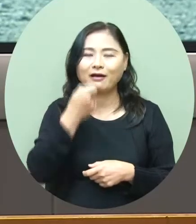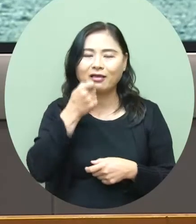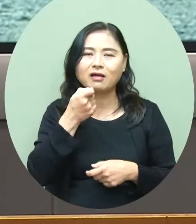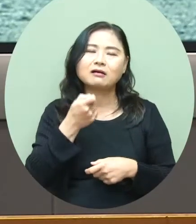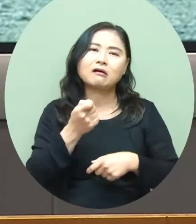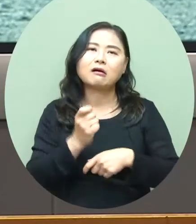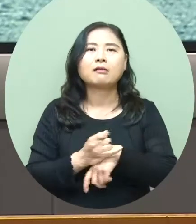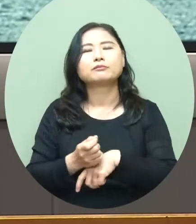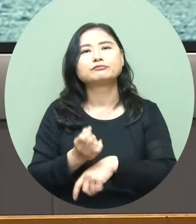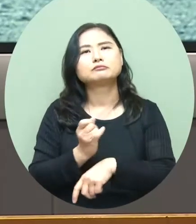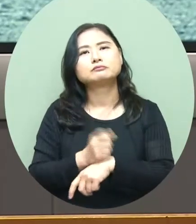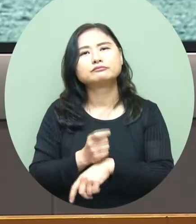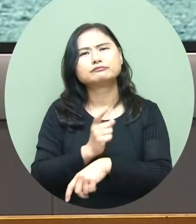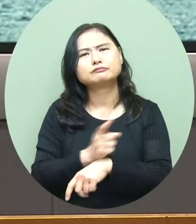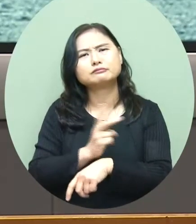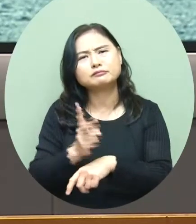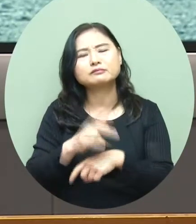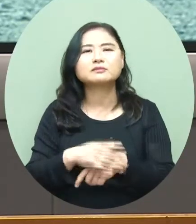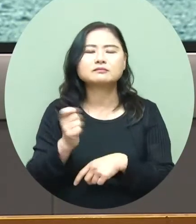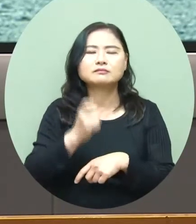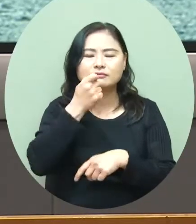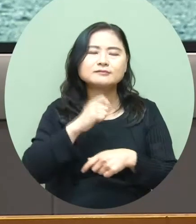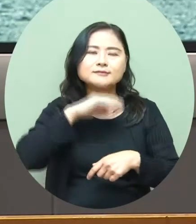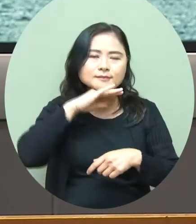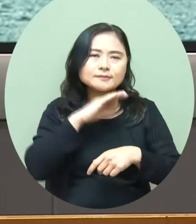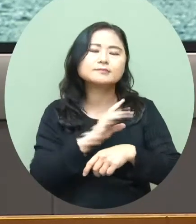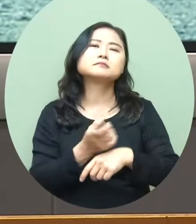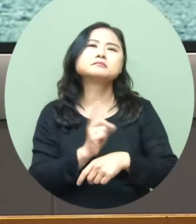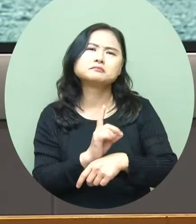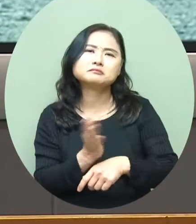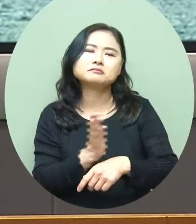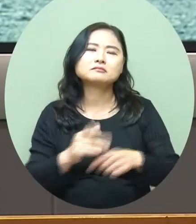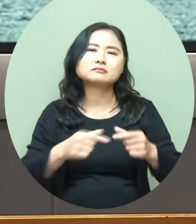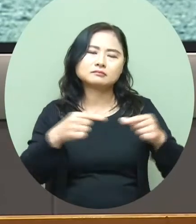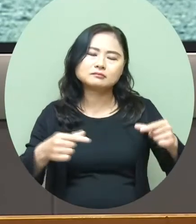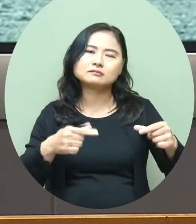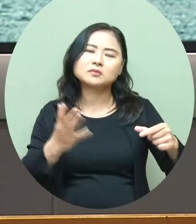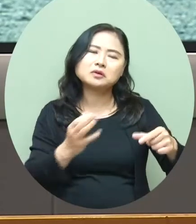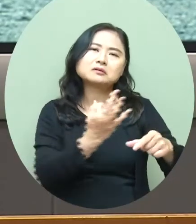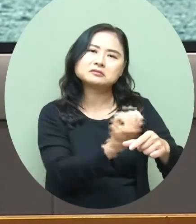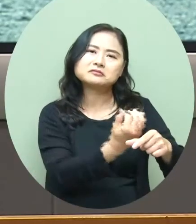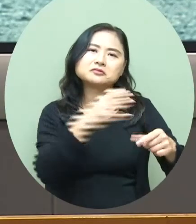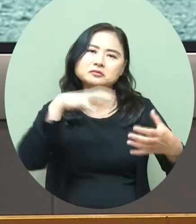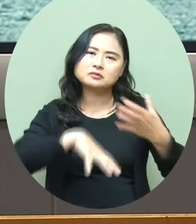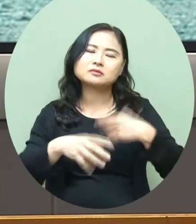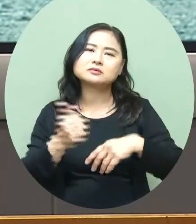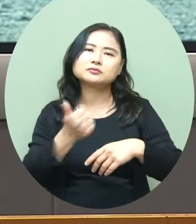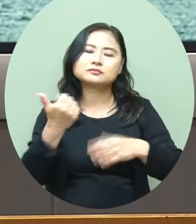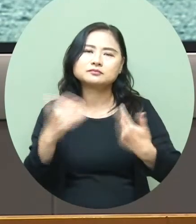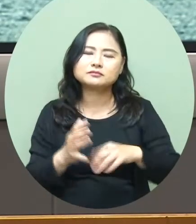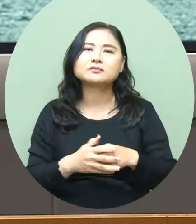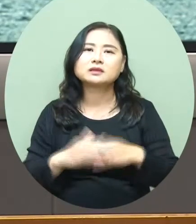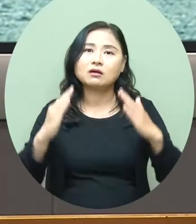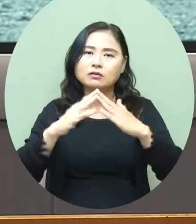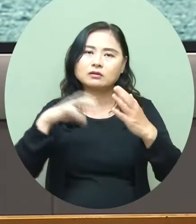With such a kit, it takes just a few minutes to do the test, and then the result comes out in less than half an